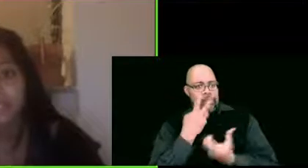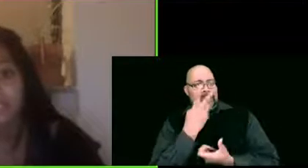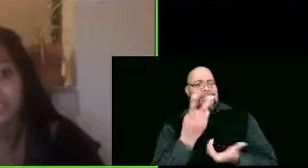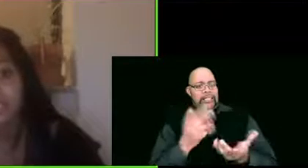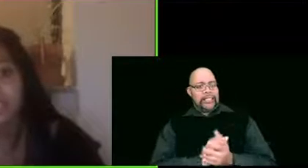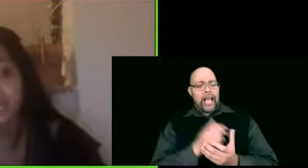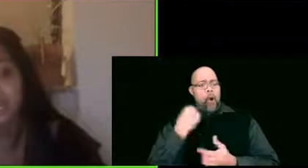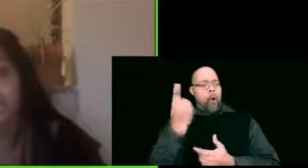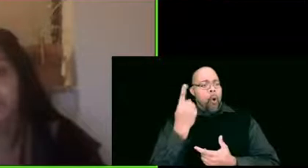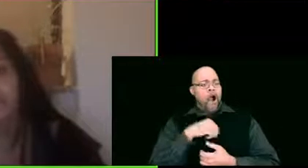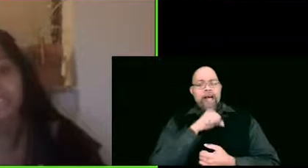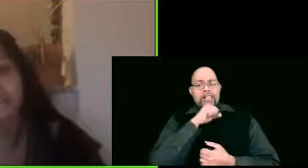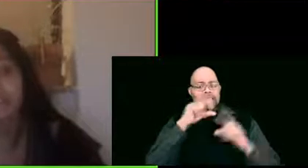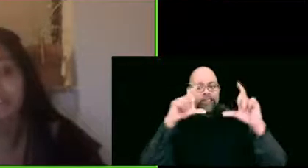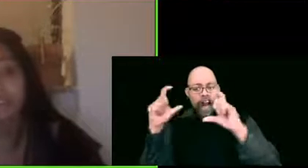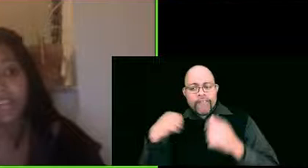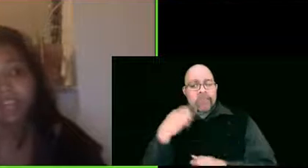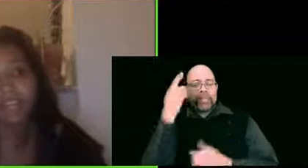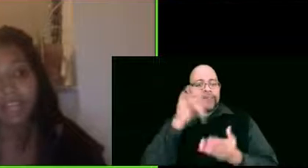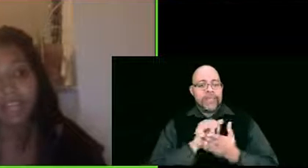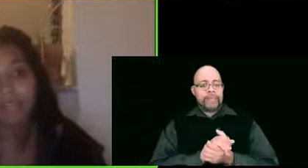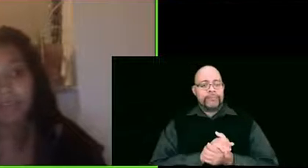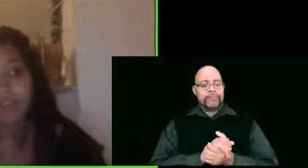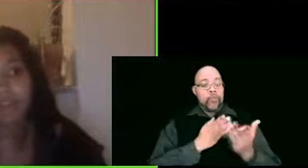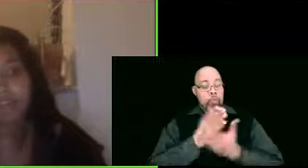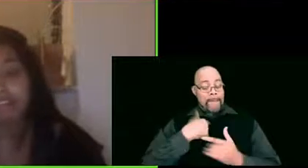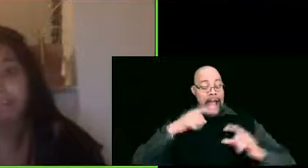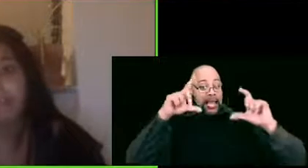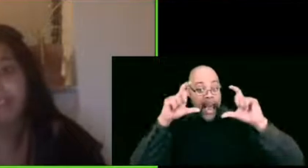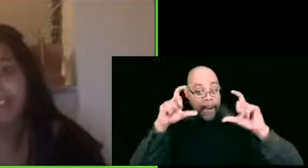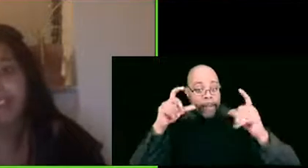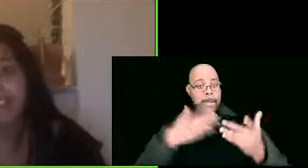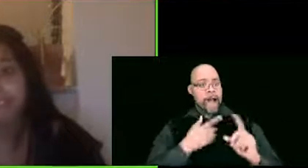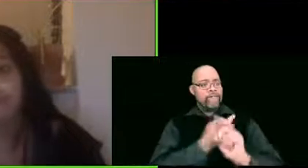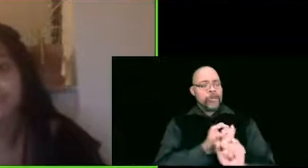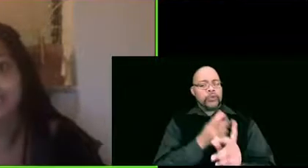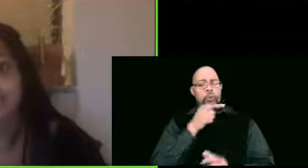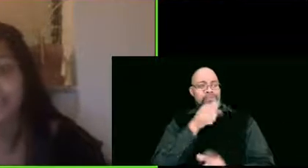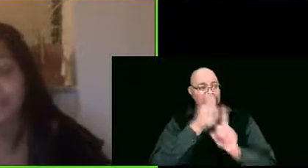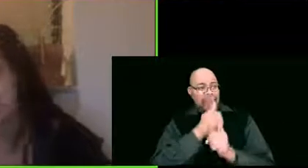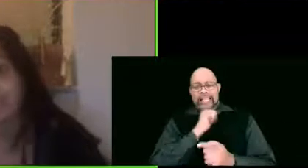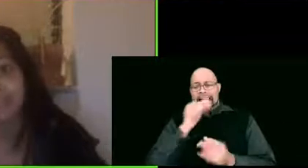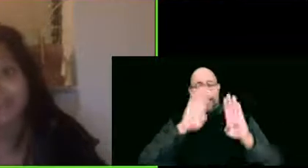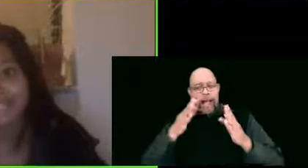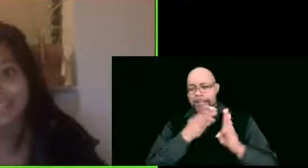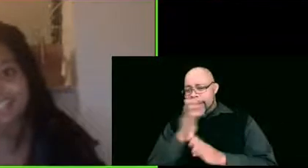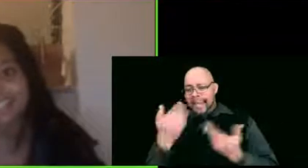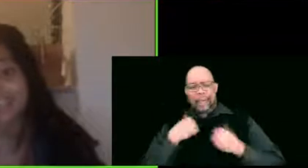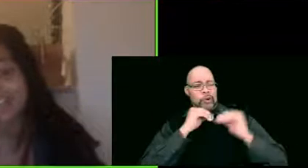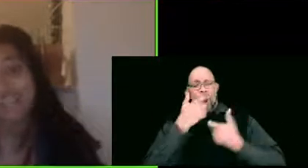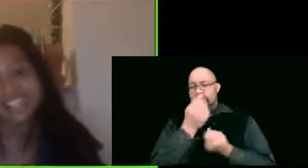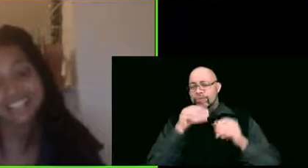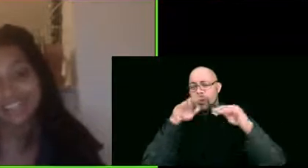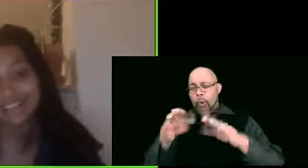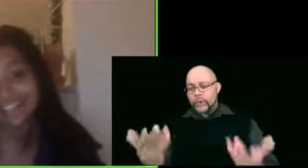action that I wanted. And I always loved photography. And I realized that through my camera, my friends who weren't marine biology majors,